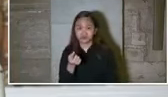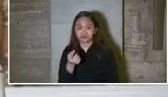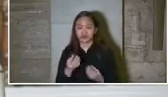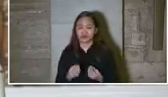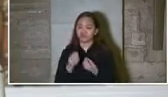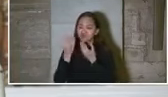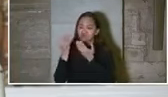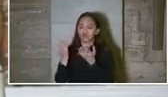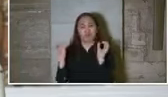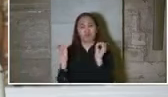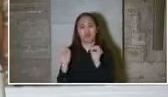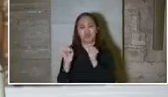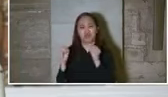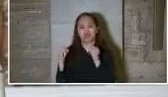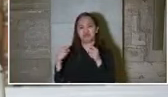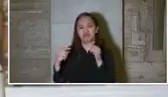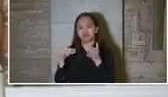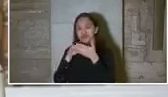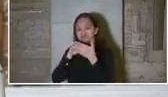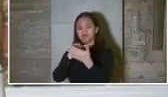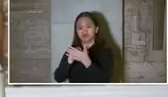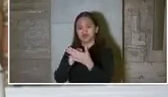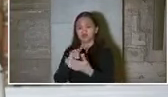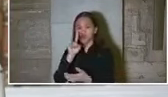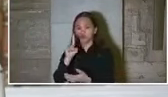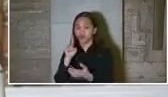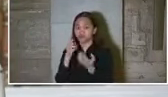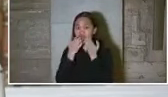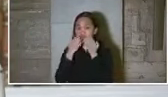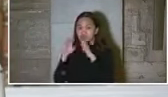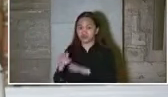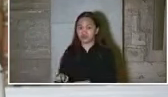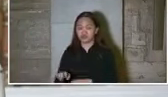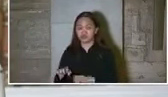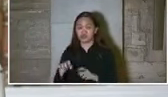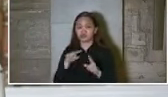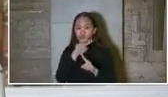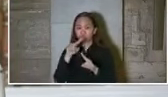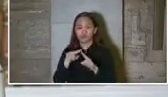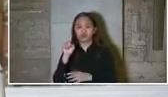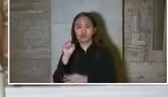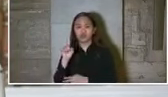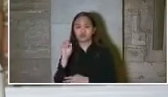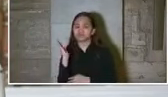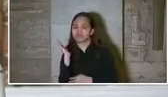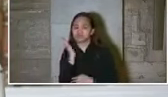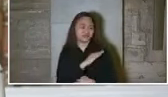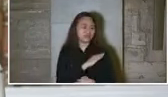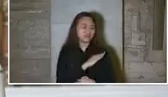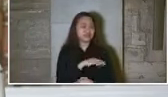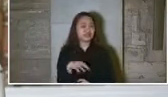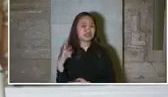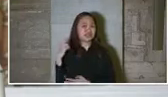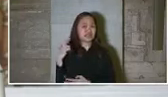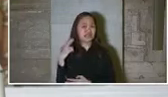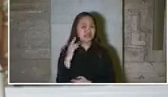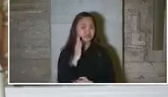no resistance to one who is evil. When someone strikes you on your right